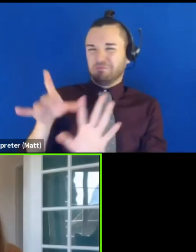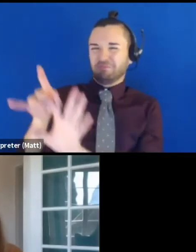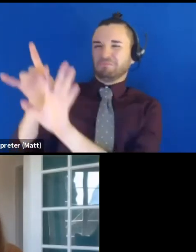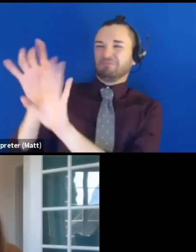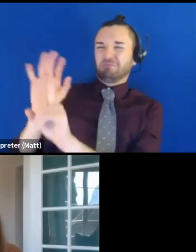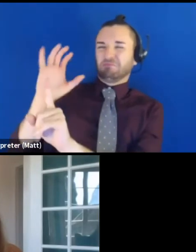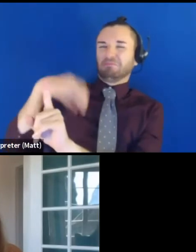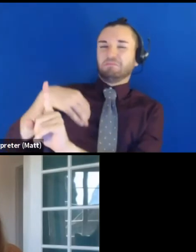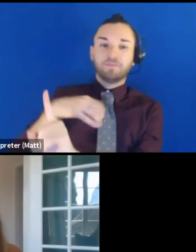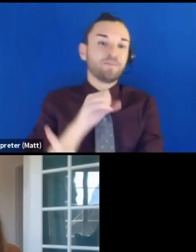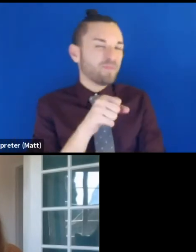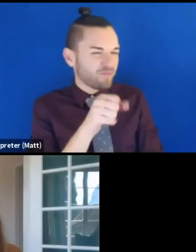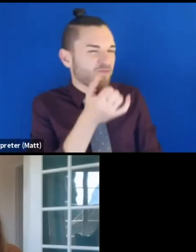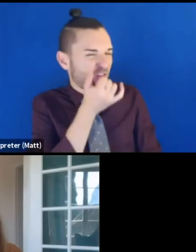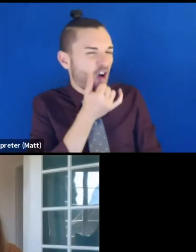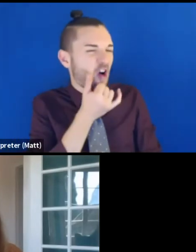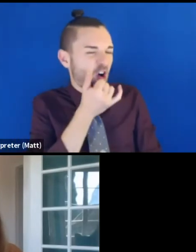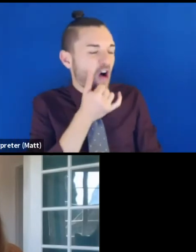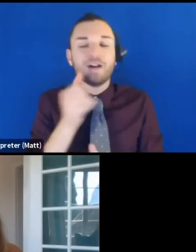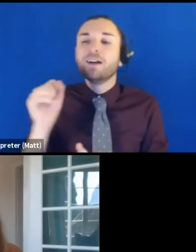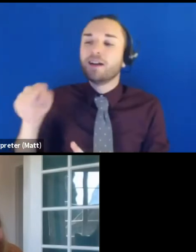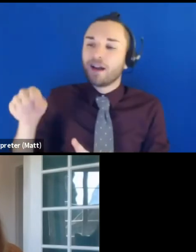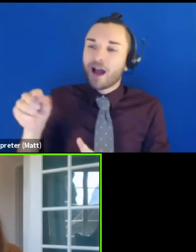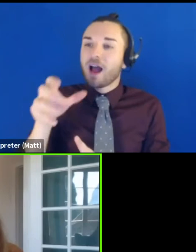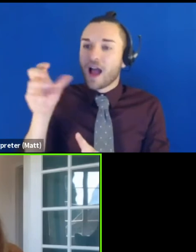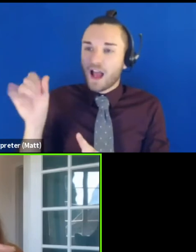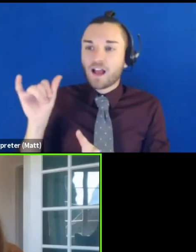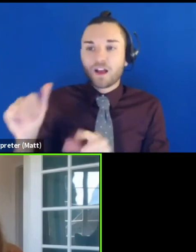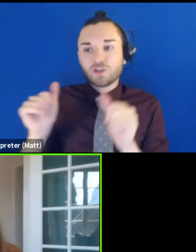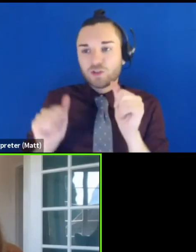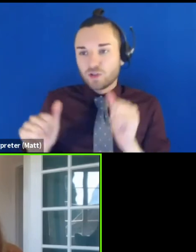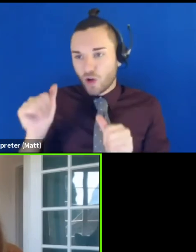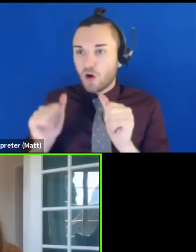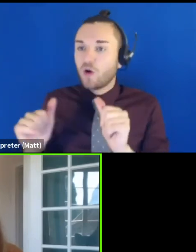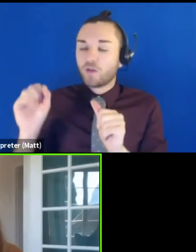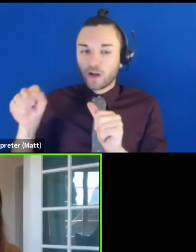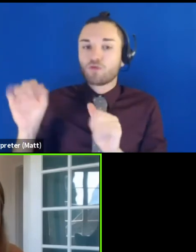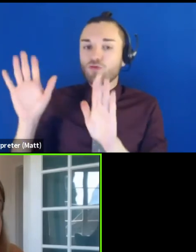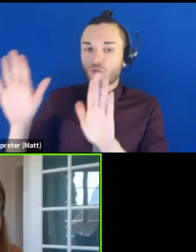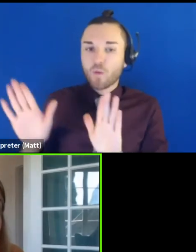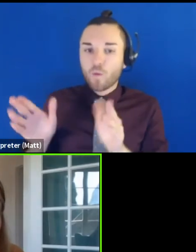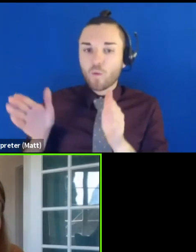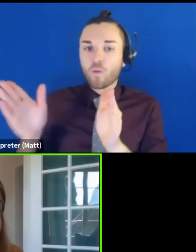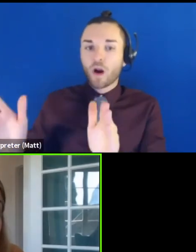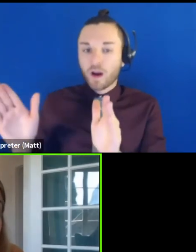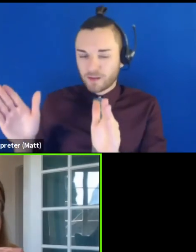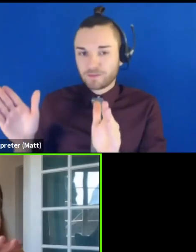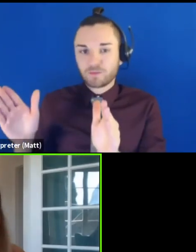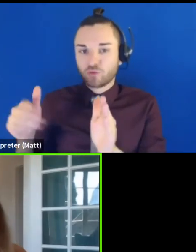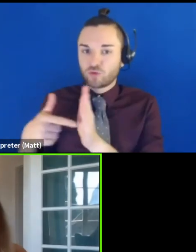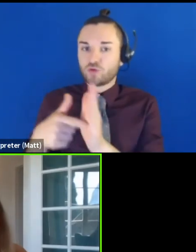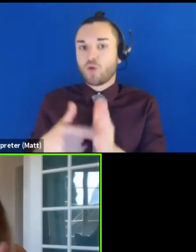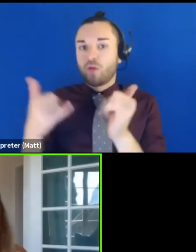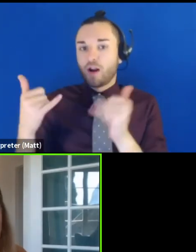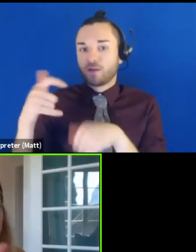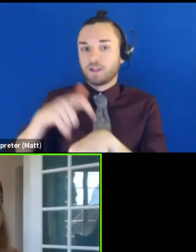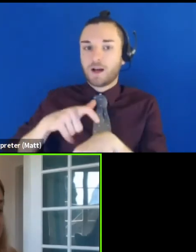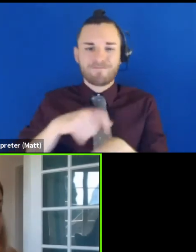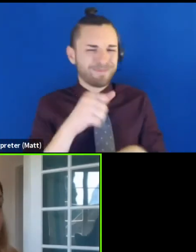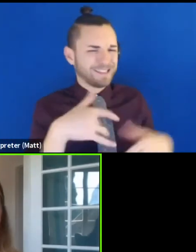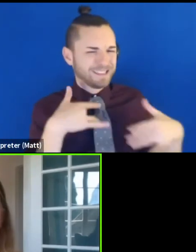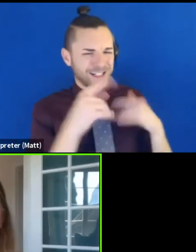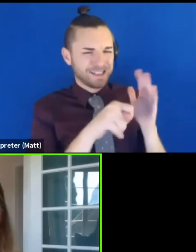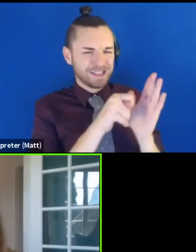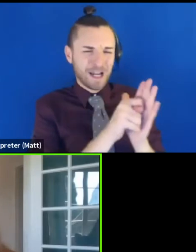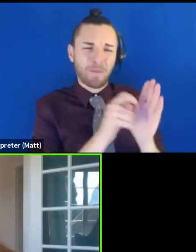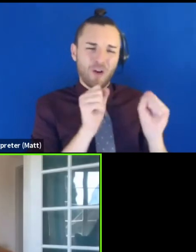yeah, it's a great subject and it's an exciting time. It's an exciting time and I have so much to say about her, but I'm